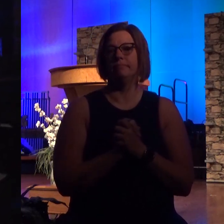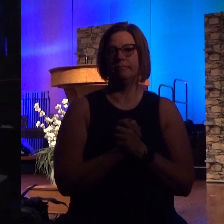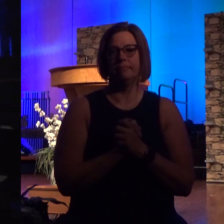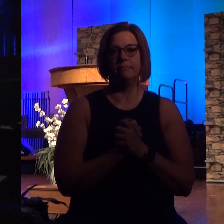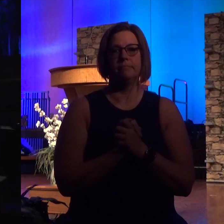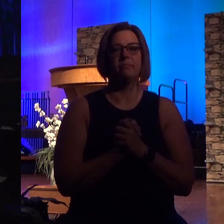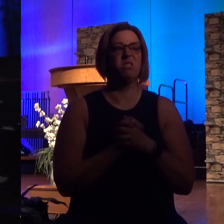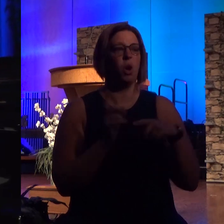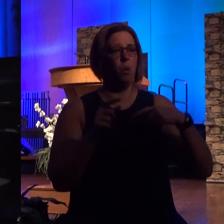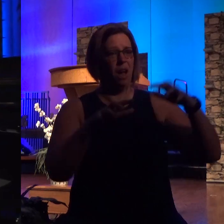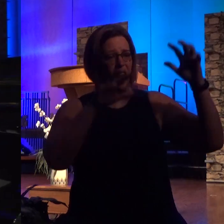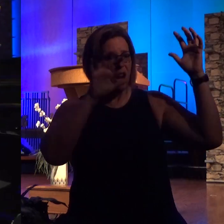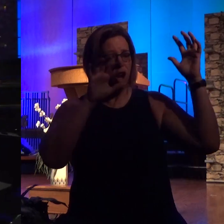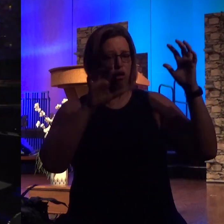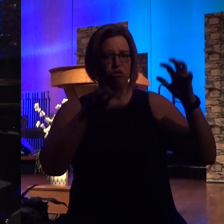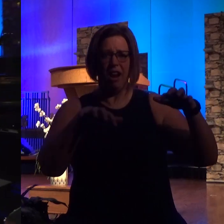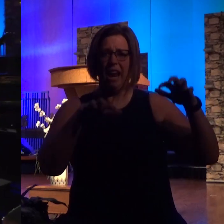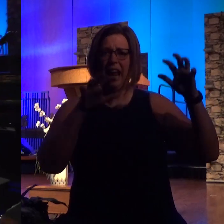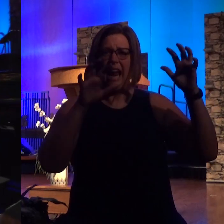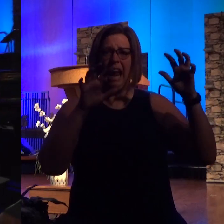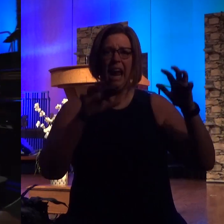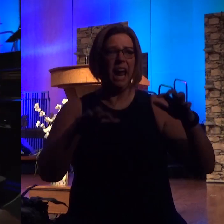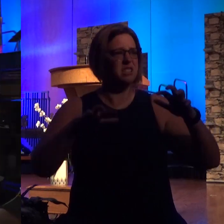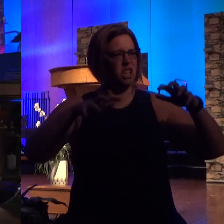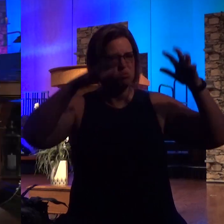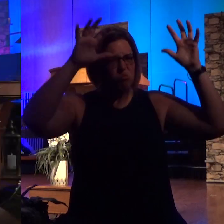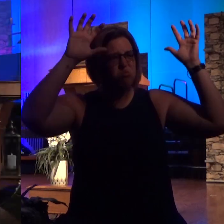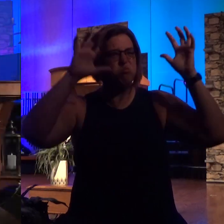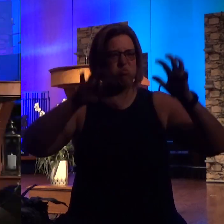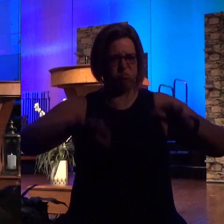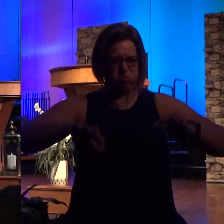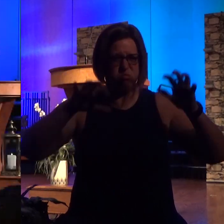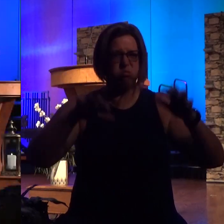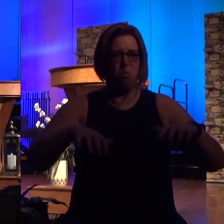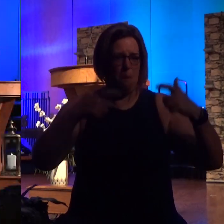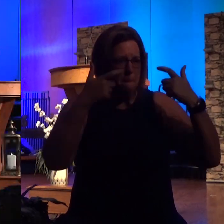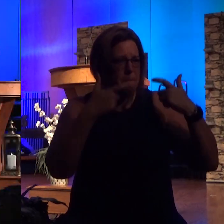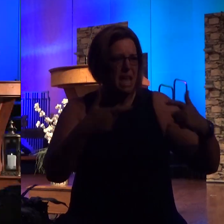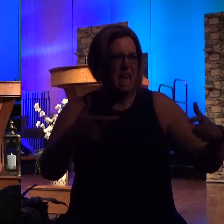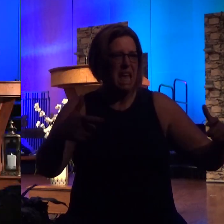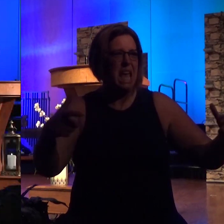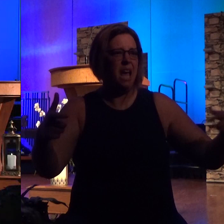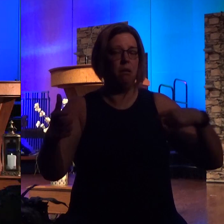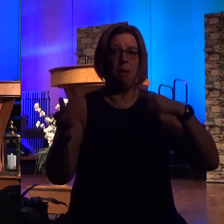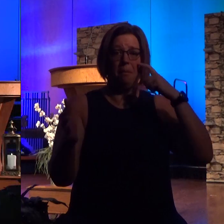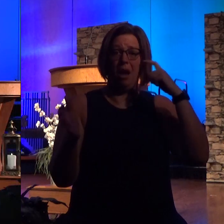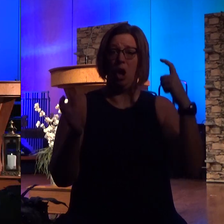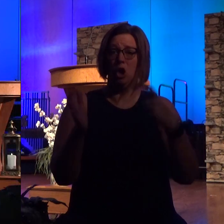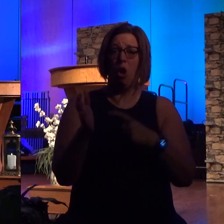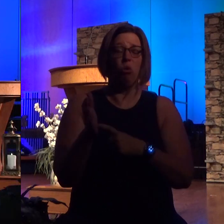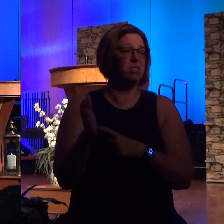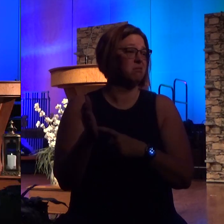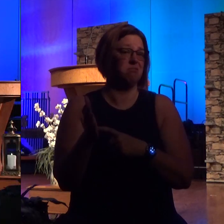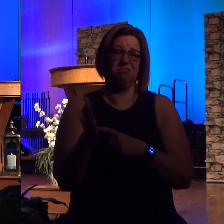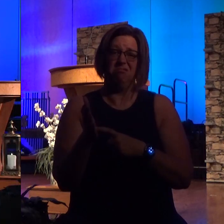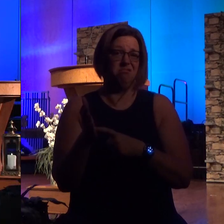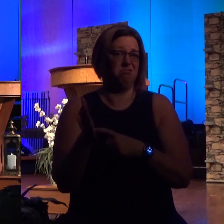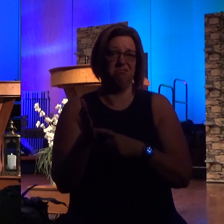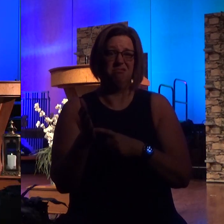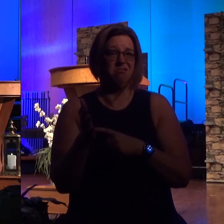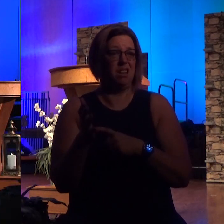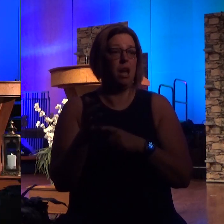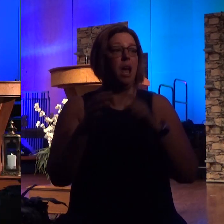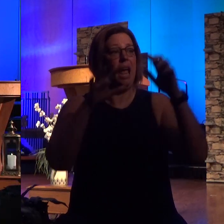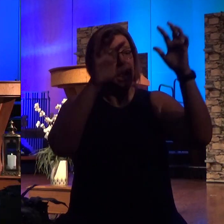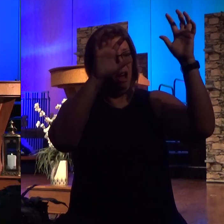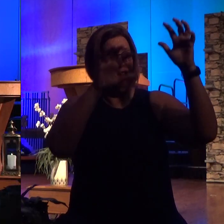When it rains, it pours, but you didn't even notice. It ain't